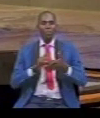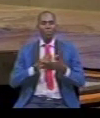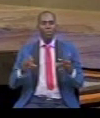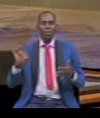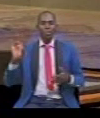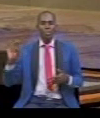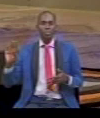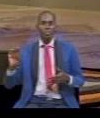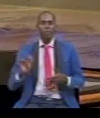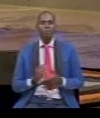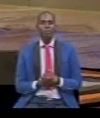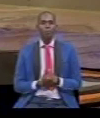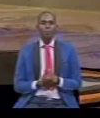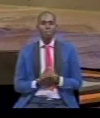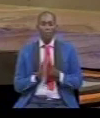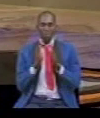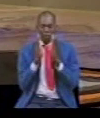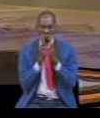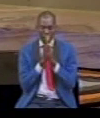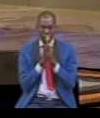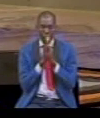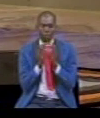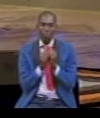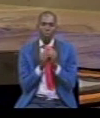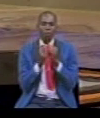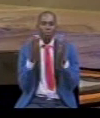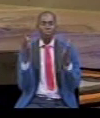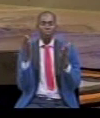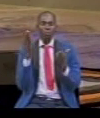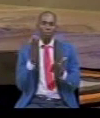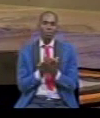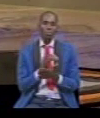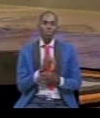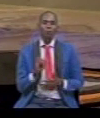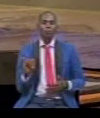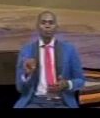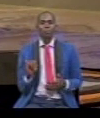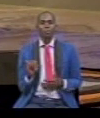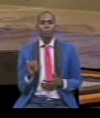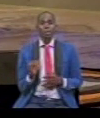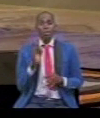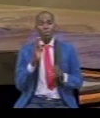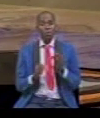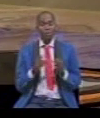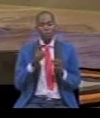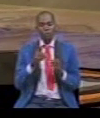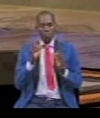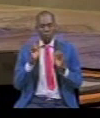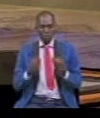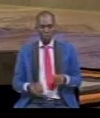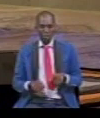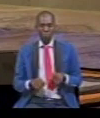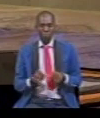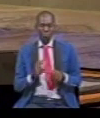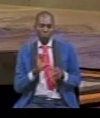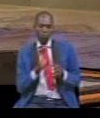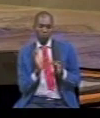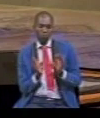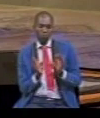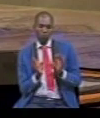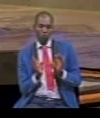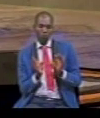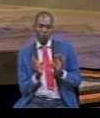verse 17. Pray without ceasing. If you could convert part of